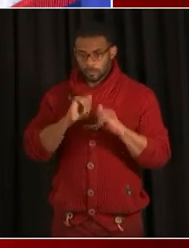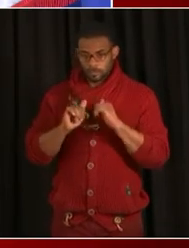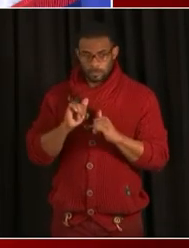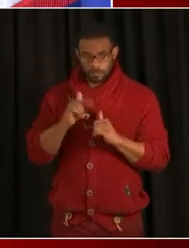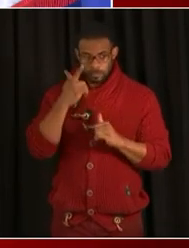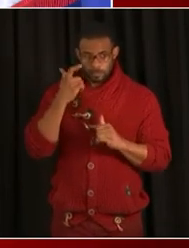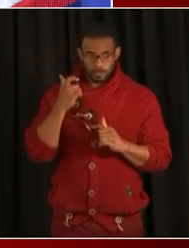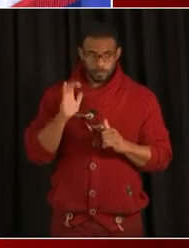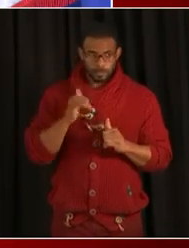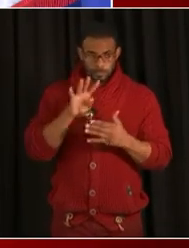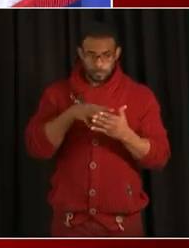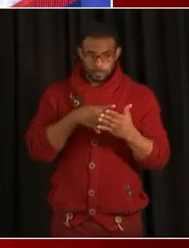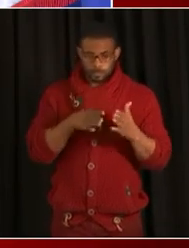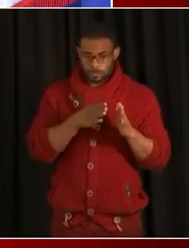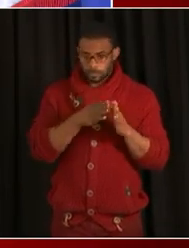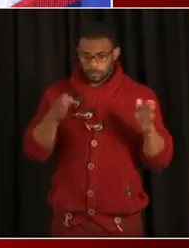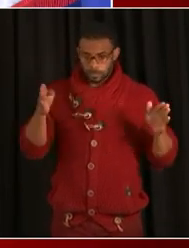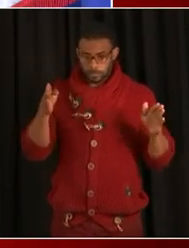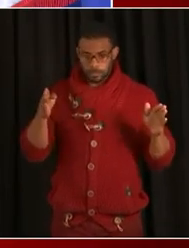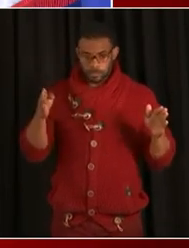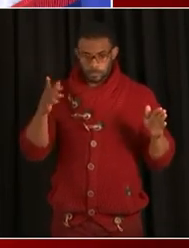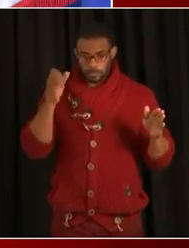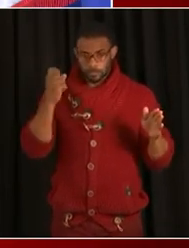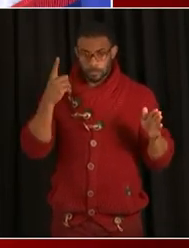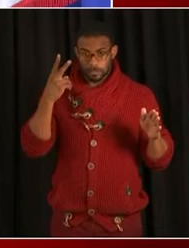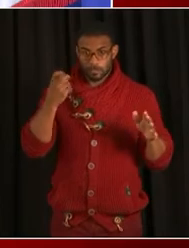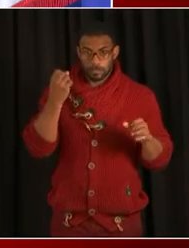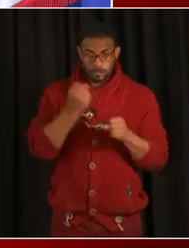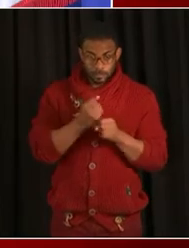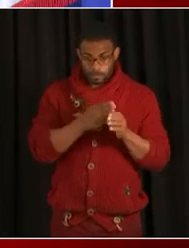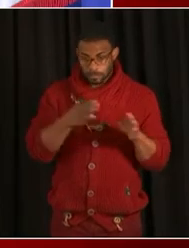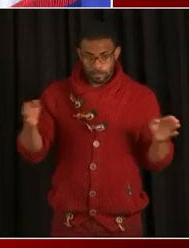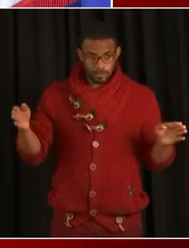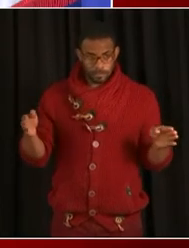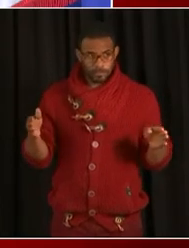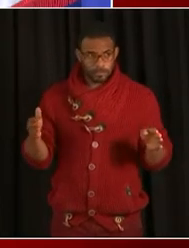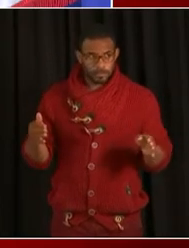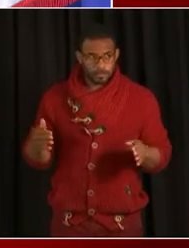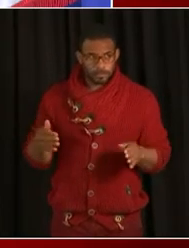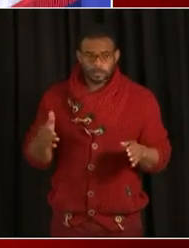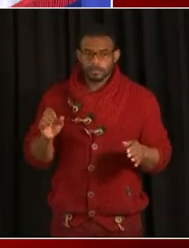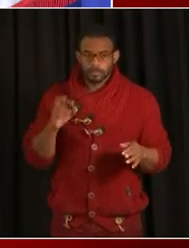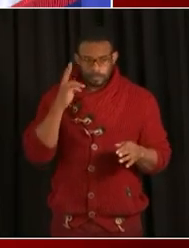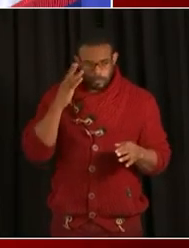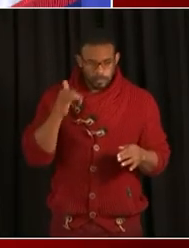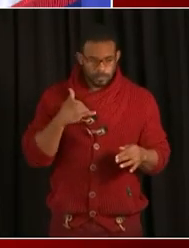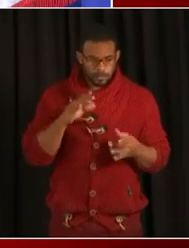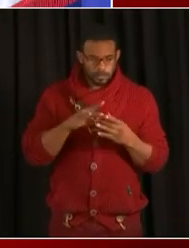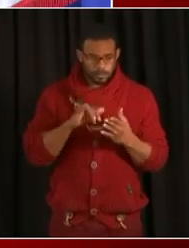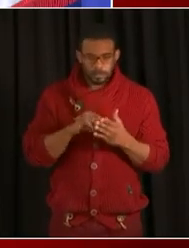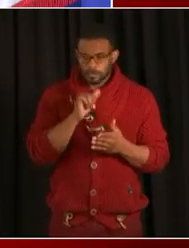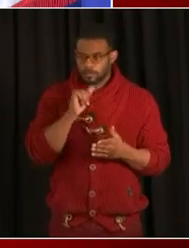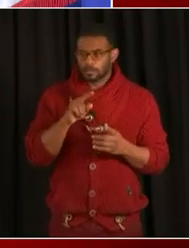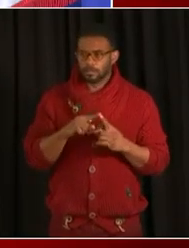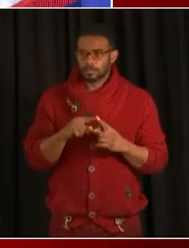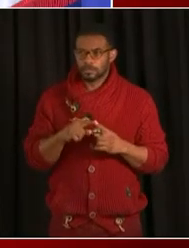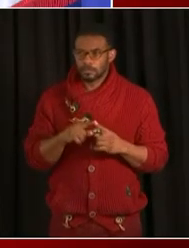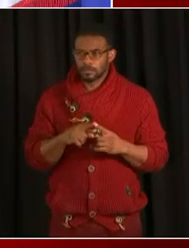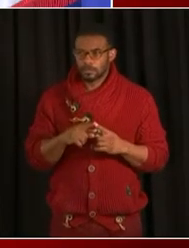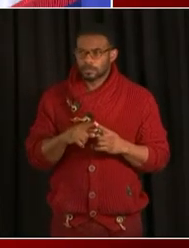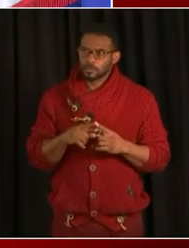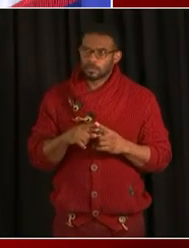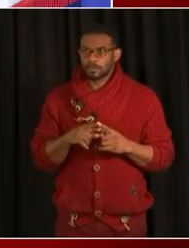shows, because our calendar is actually booked out for a couple of years. Right. And so the reason I mention that is not to,